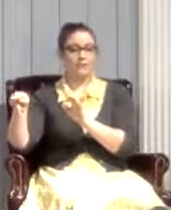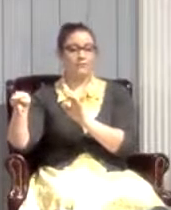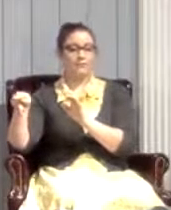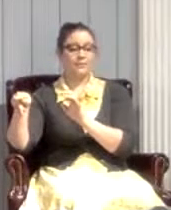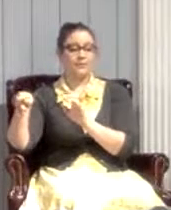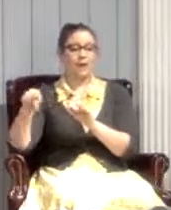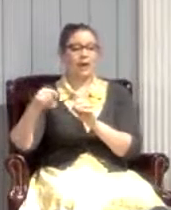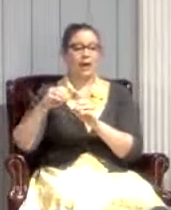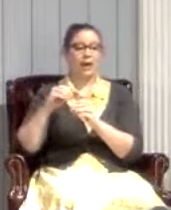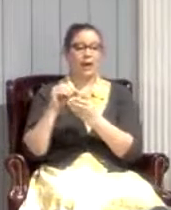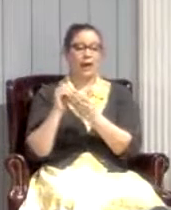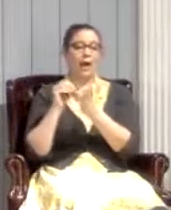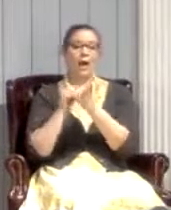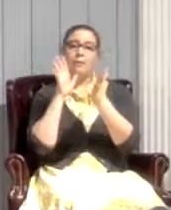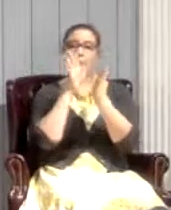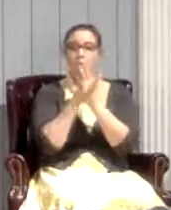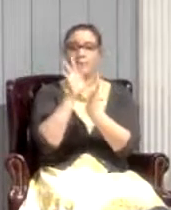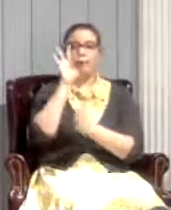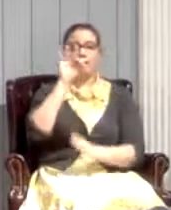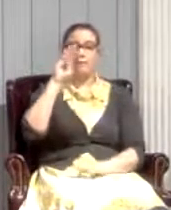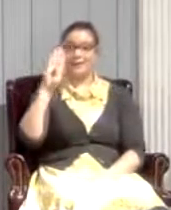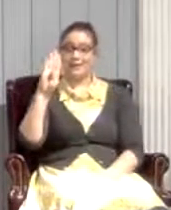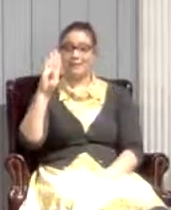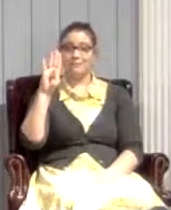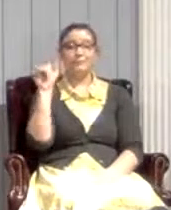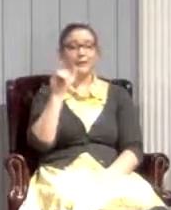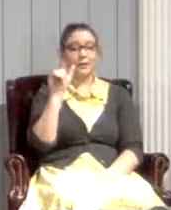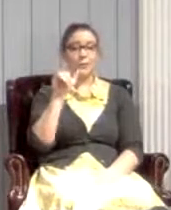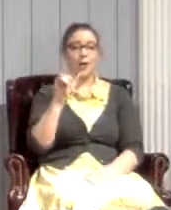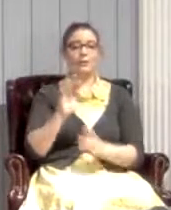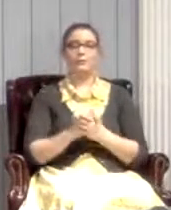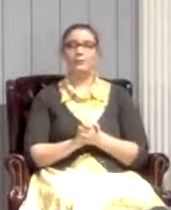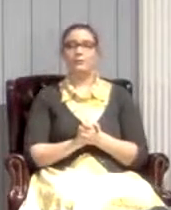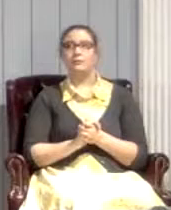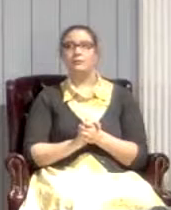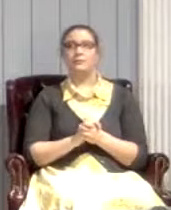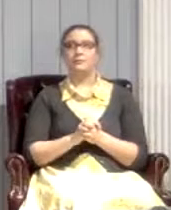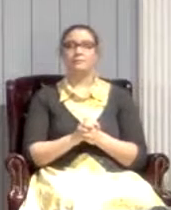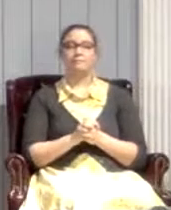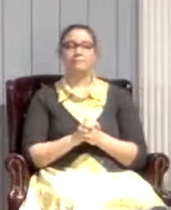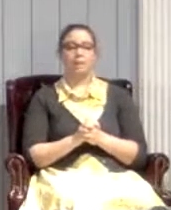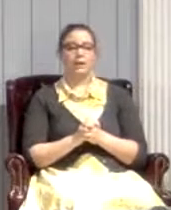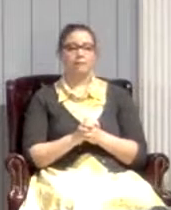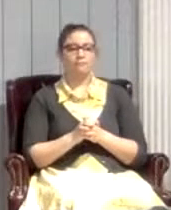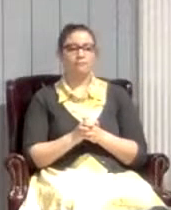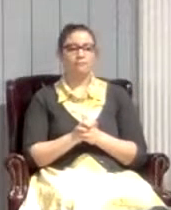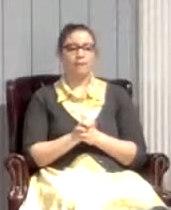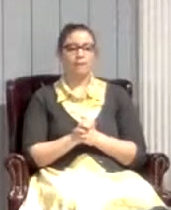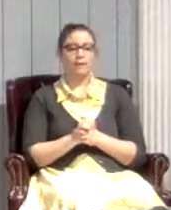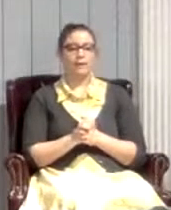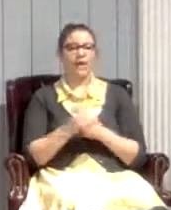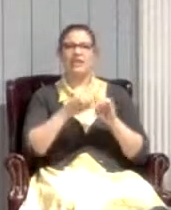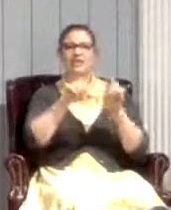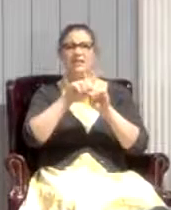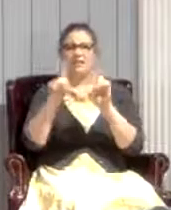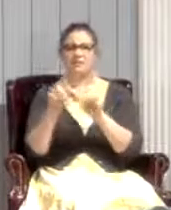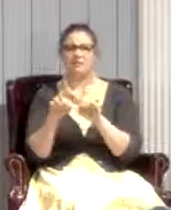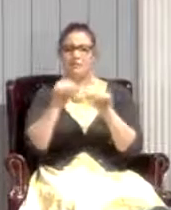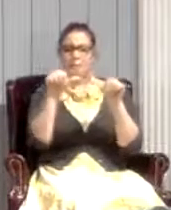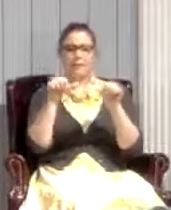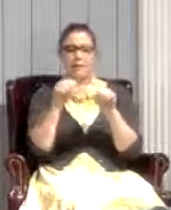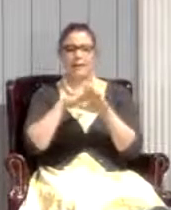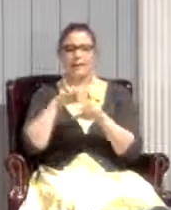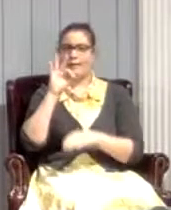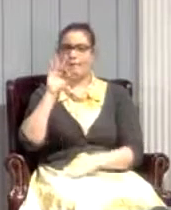I put that on Facebook as well. And in fact, on several different places on Facebook. So those of you that want that can have